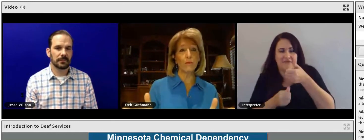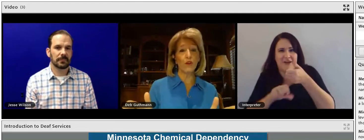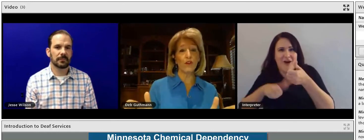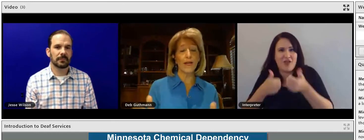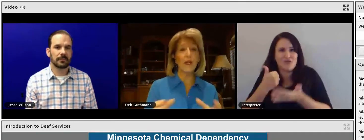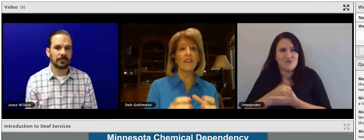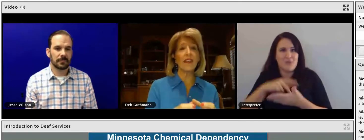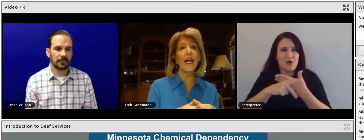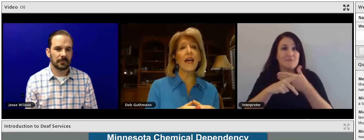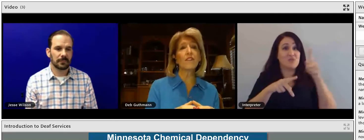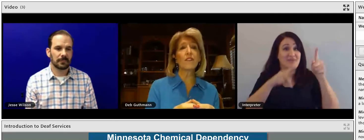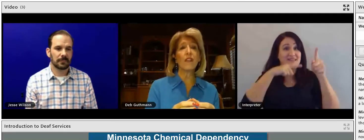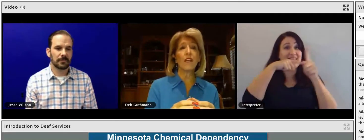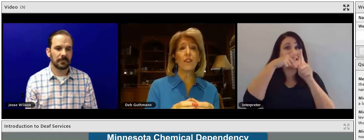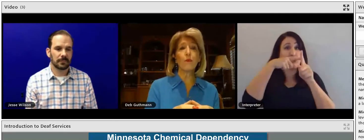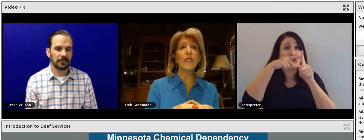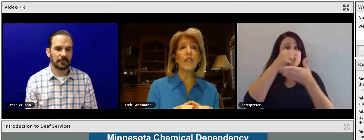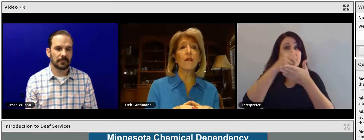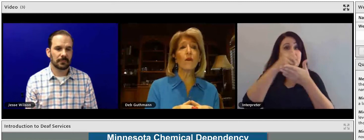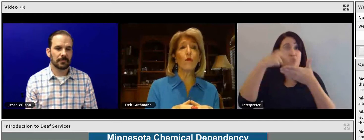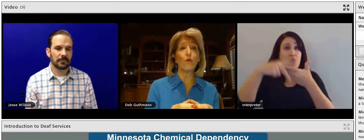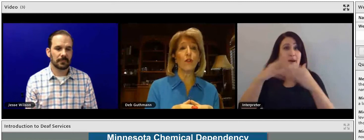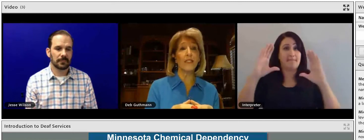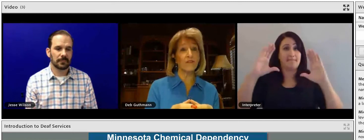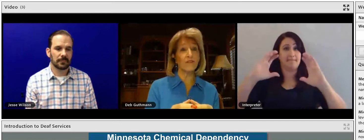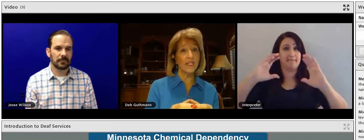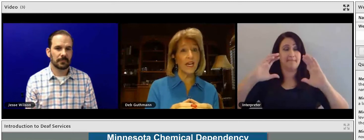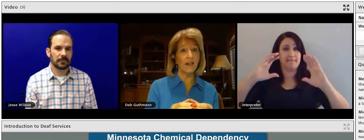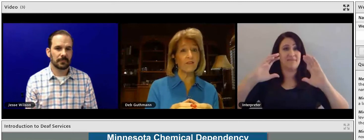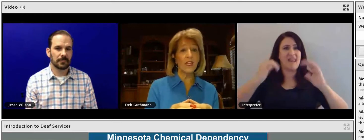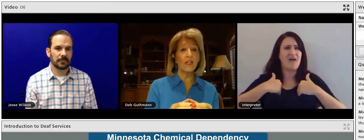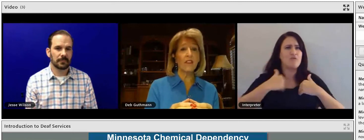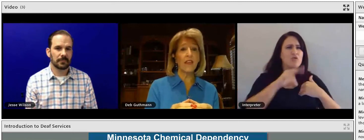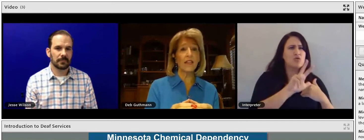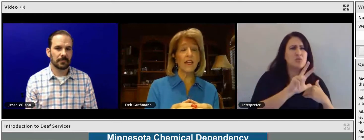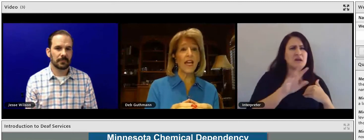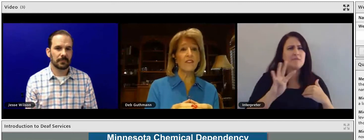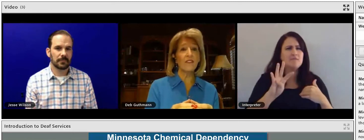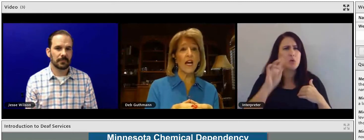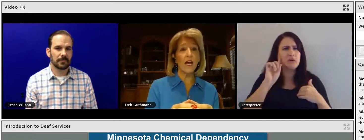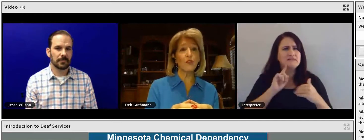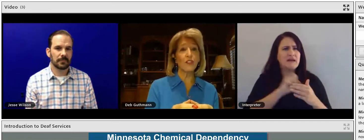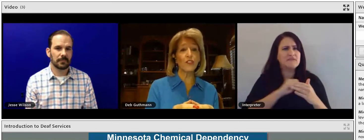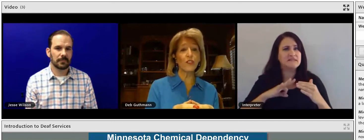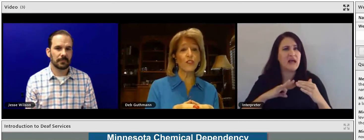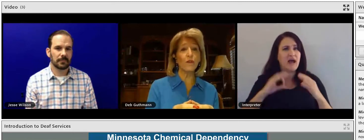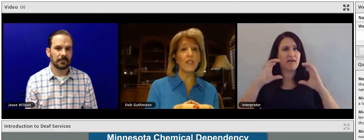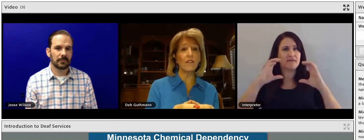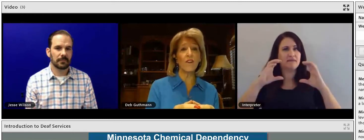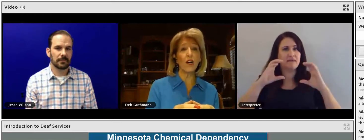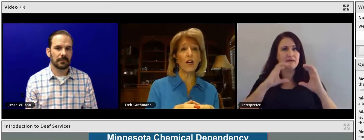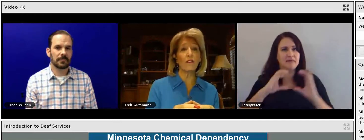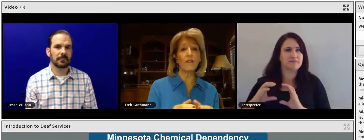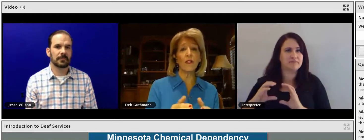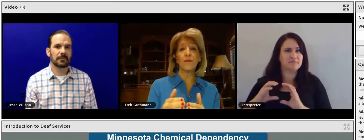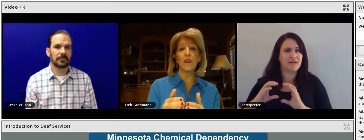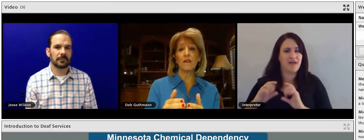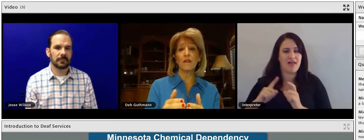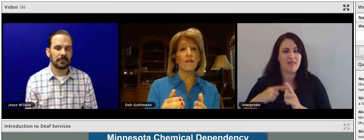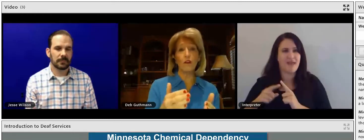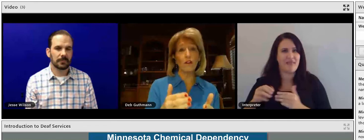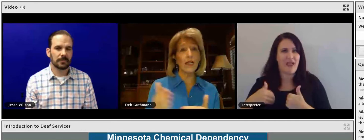it's a hearing treatment program that has 3 or 4 deaf staff that have the option